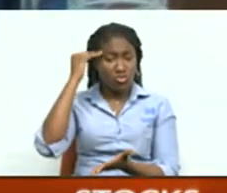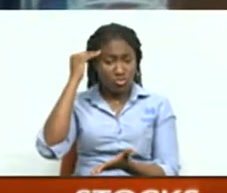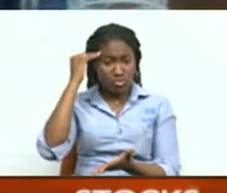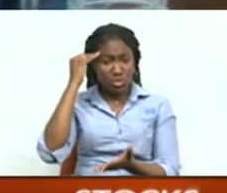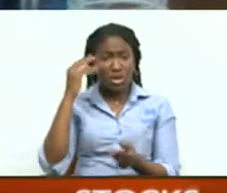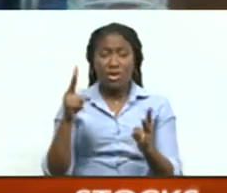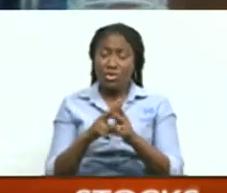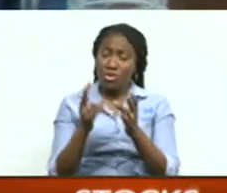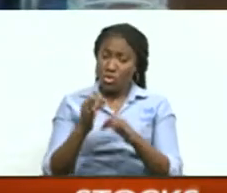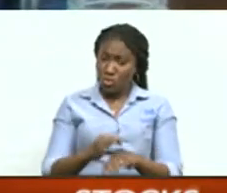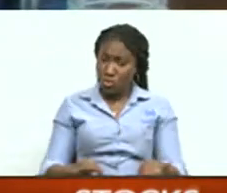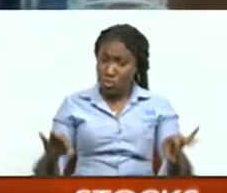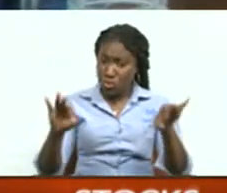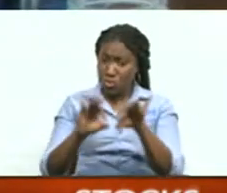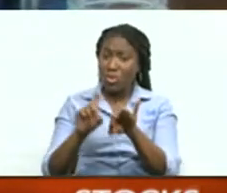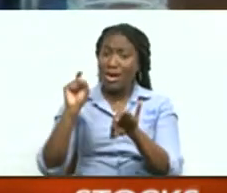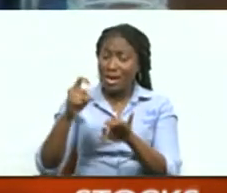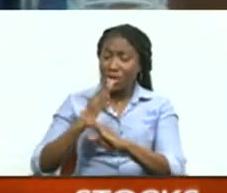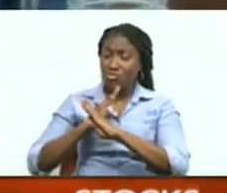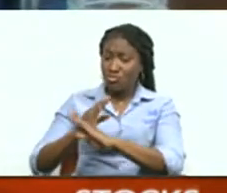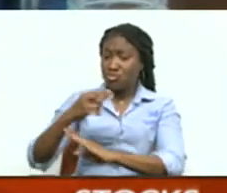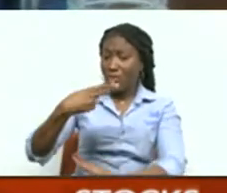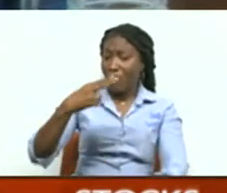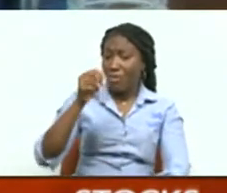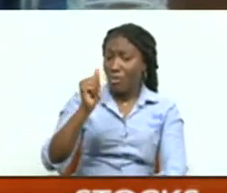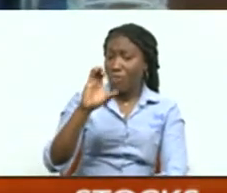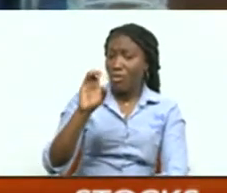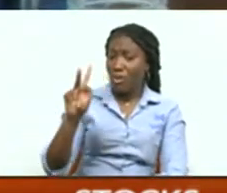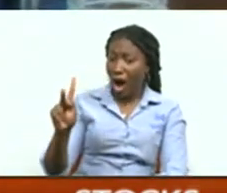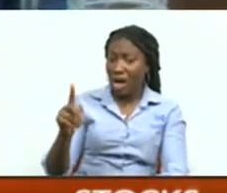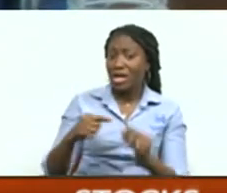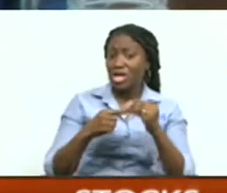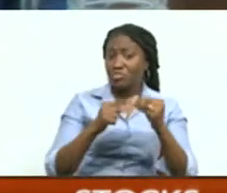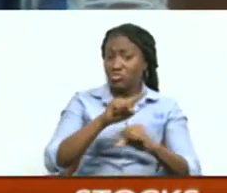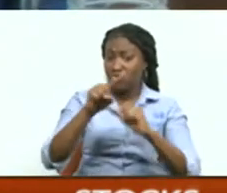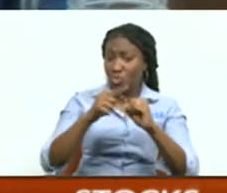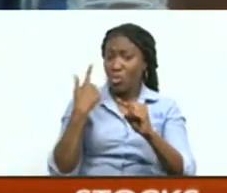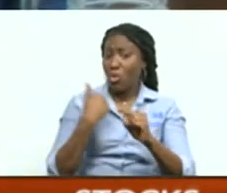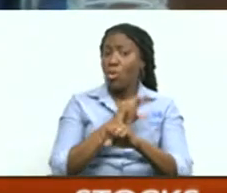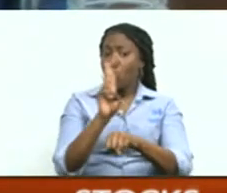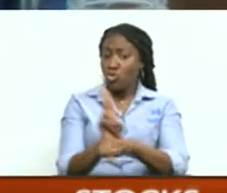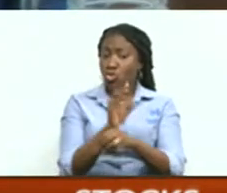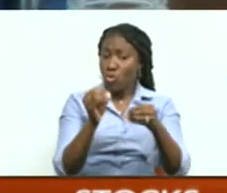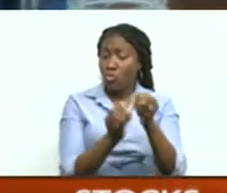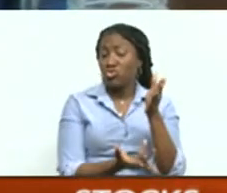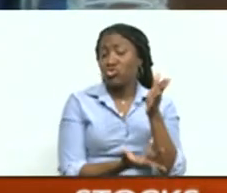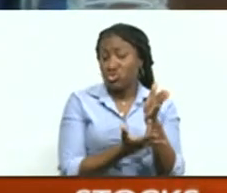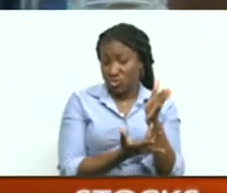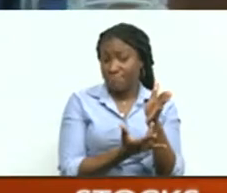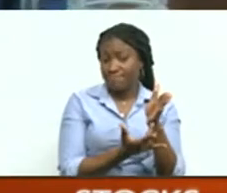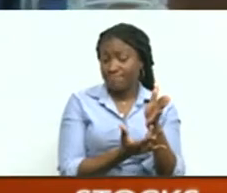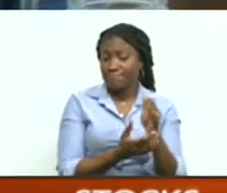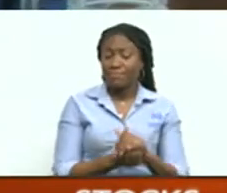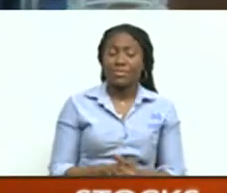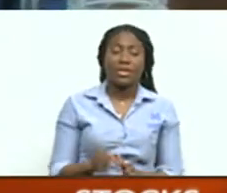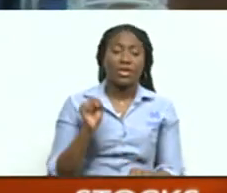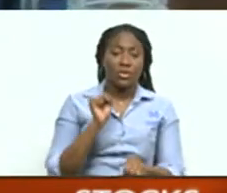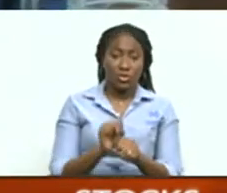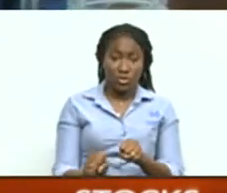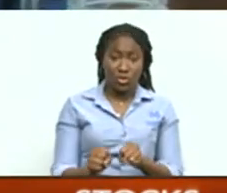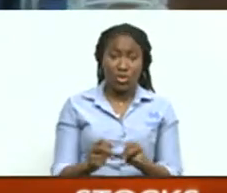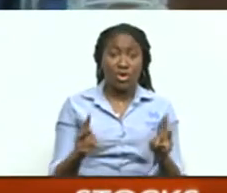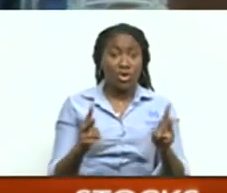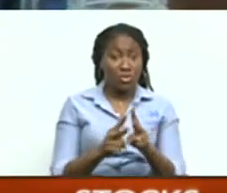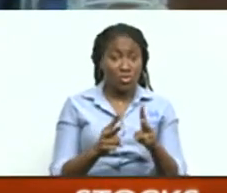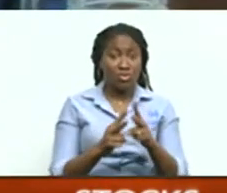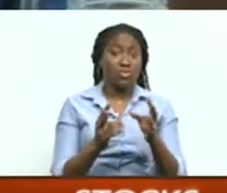been increasing. With the efforts towards digitalization, we know this is only going to increase. It is one of the top two